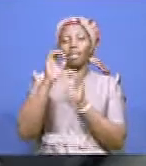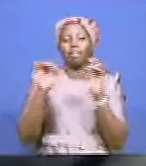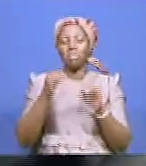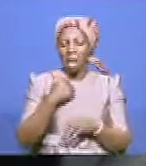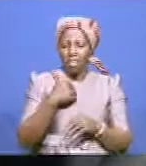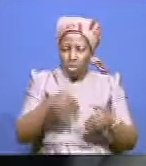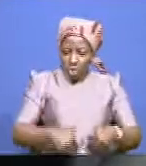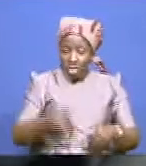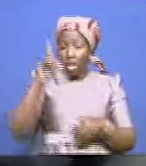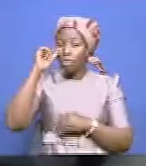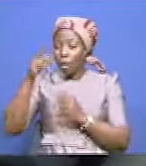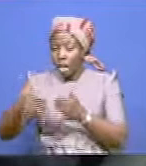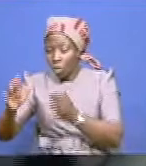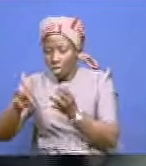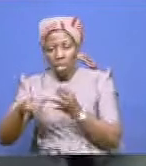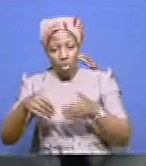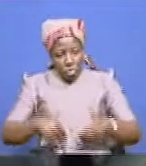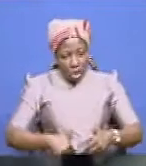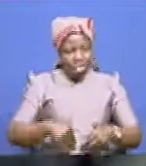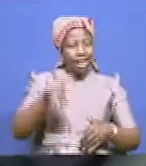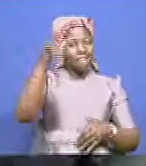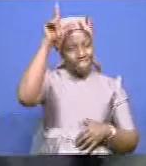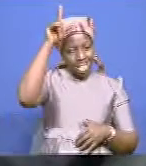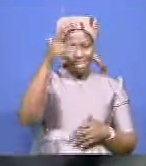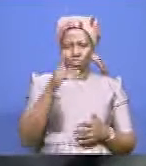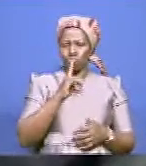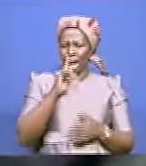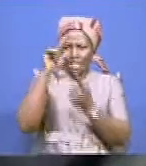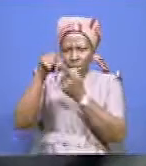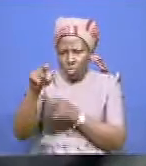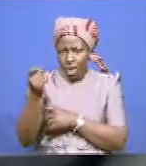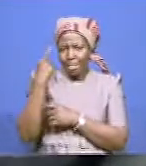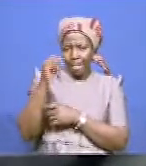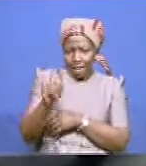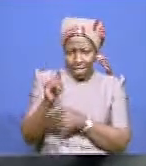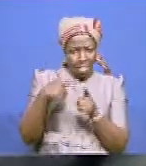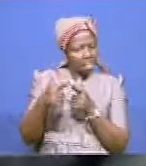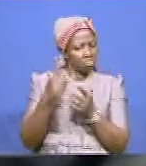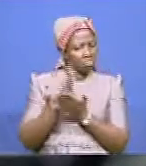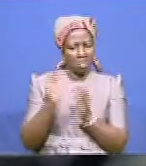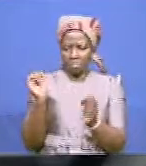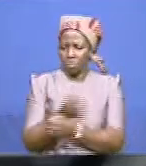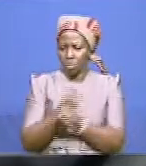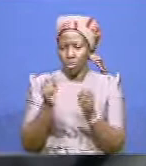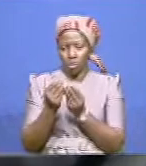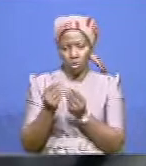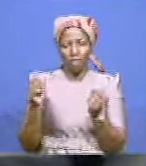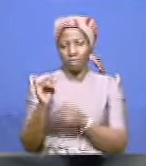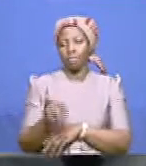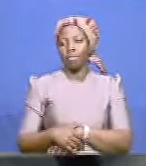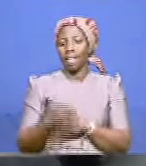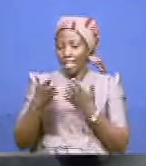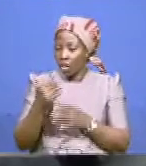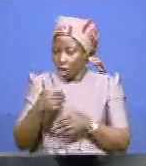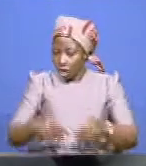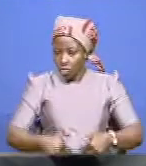along Mombasa Road. There are youth in the interior. So unless you understand that, then it's not very possible to deal with. Currently, we have a youth policy that is coming